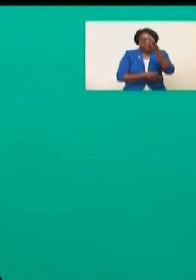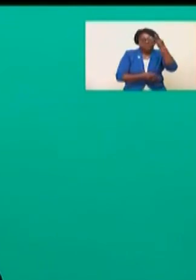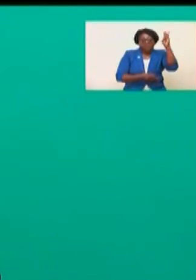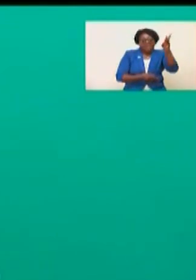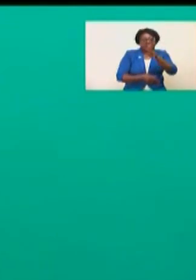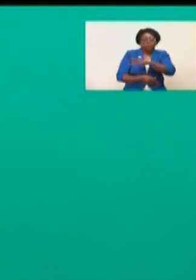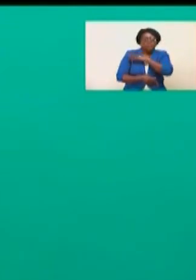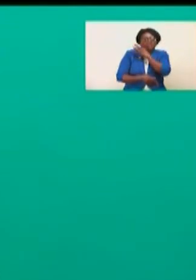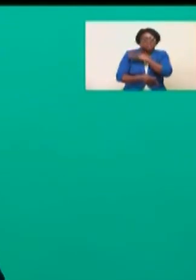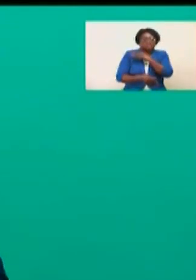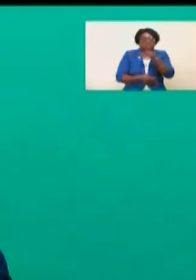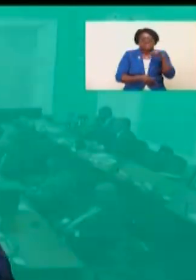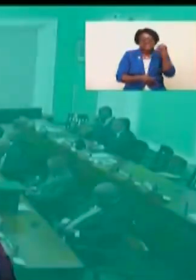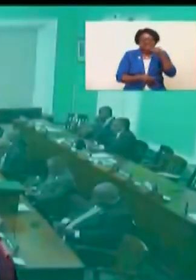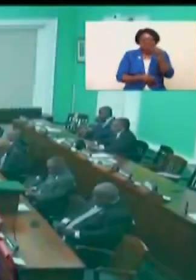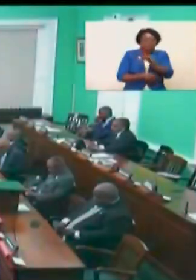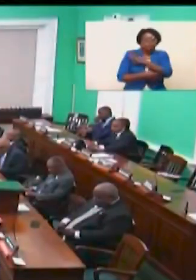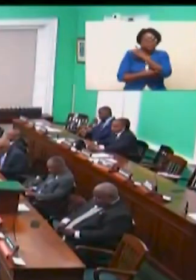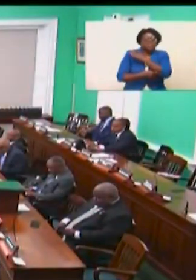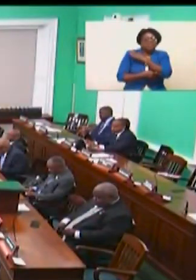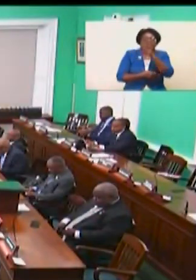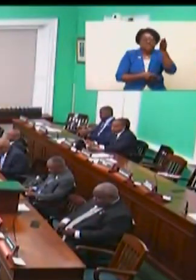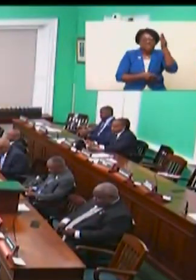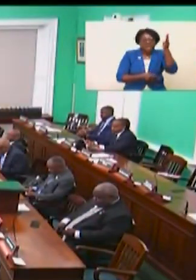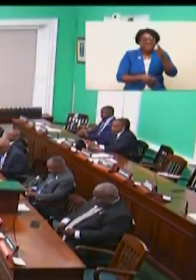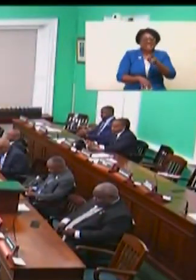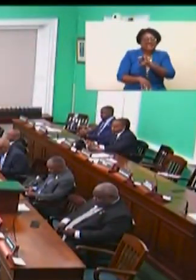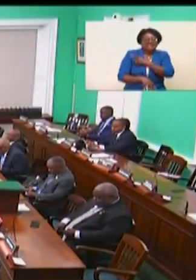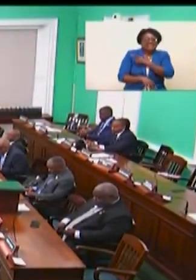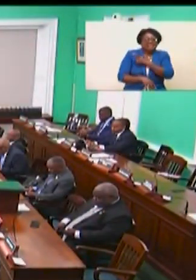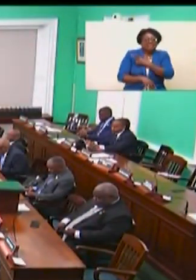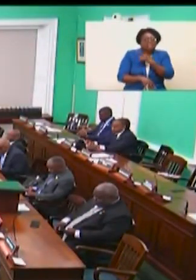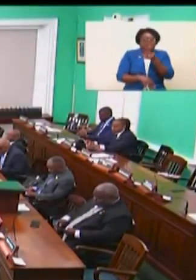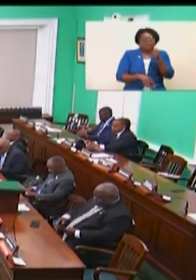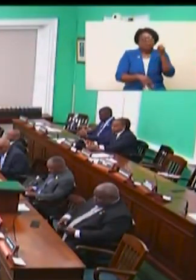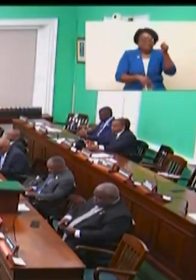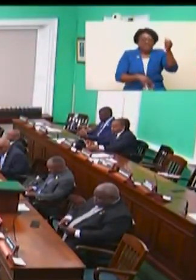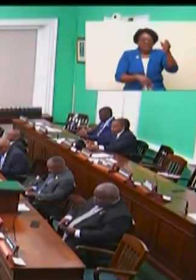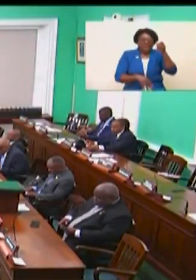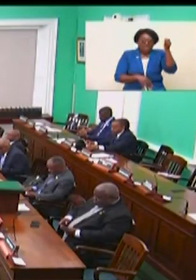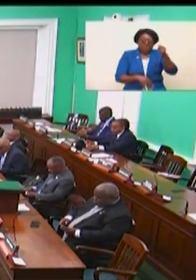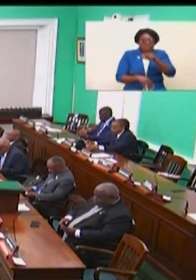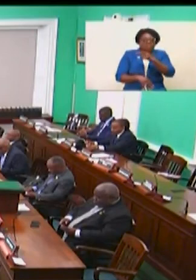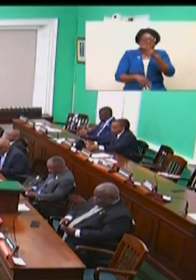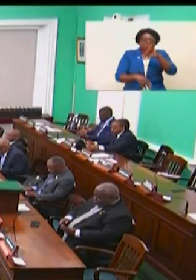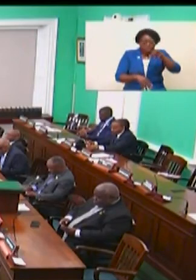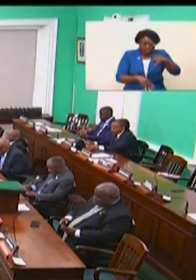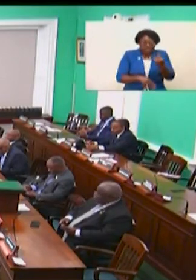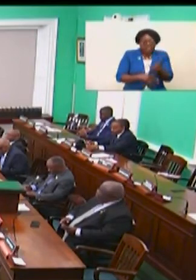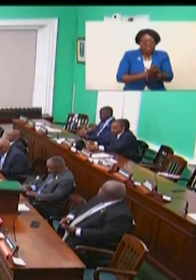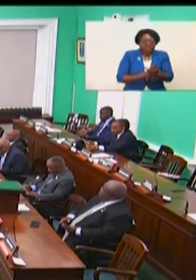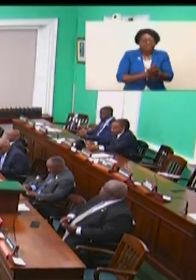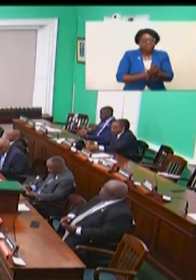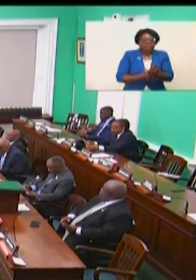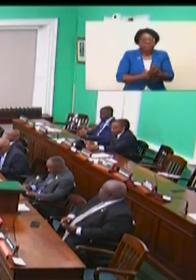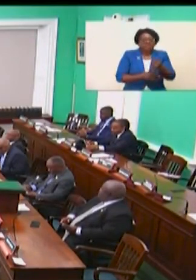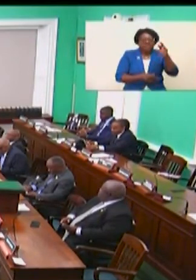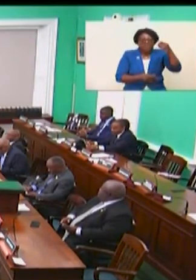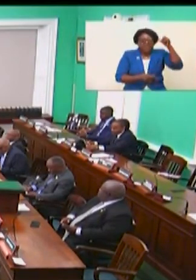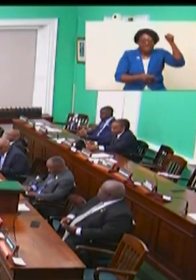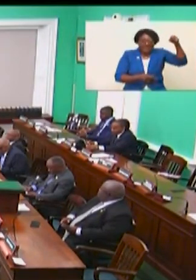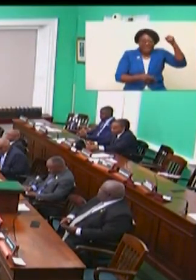Wilson, Basil Dean, Garth Johnson, Arthur Yearwood, Sir Milo